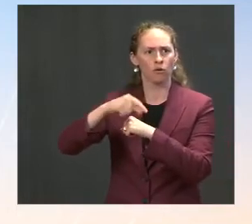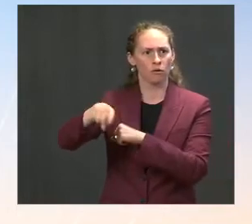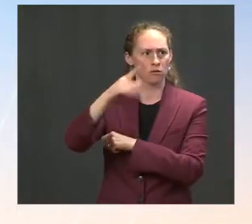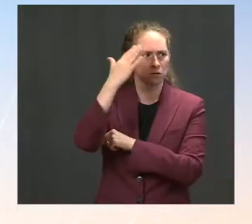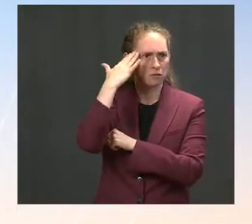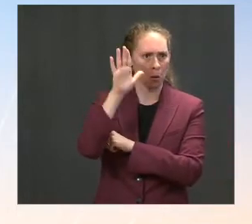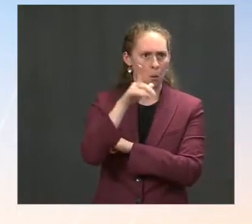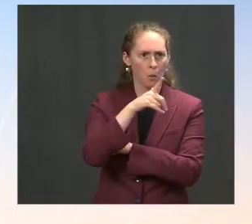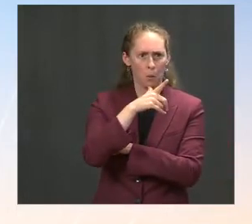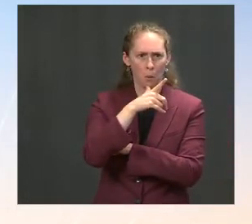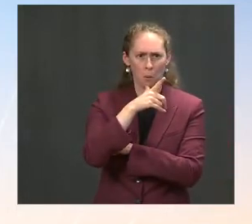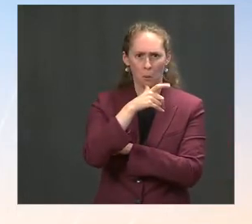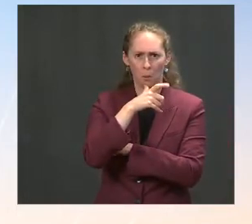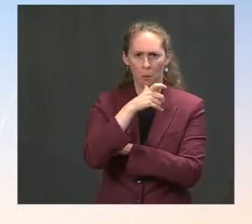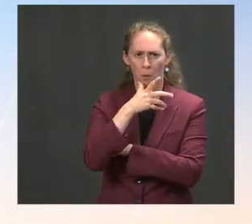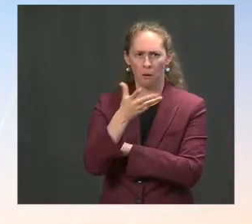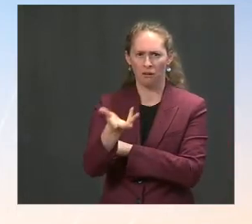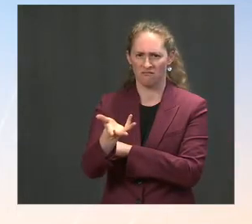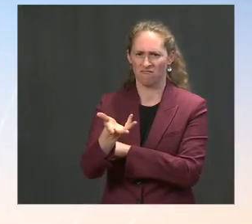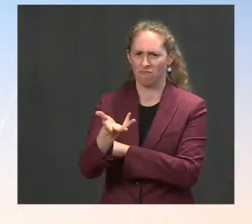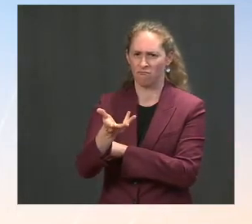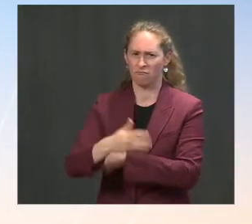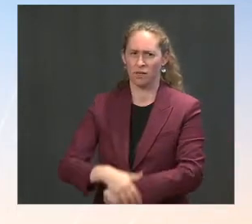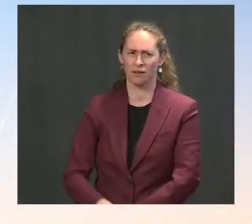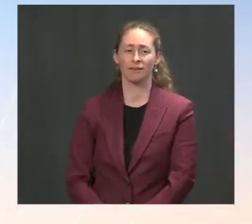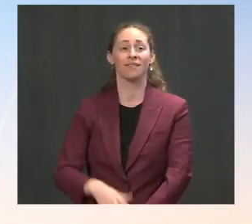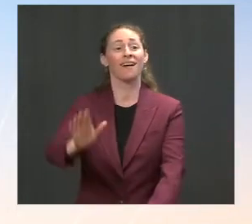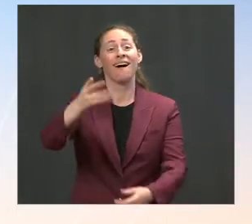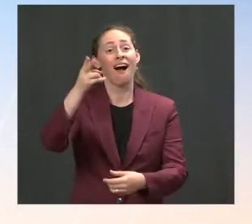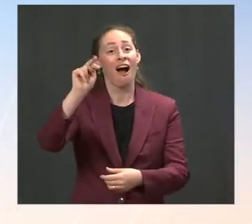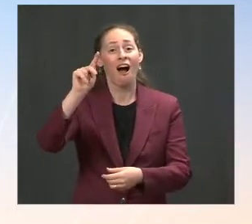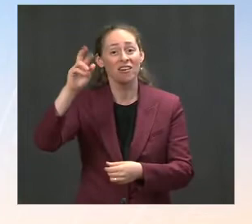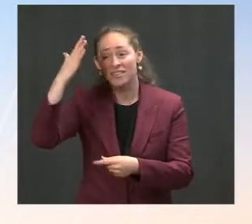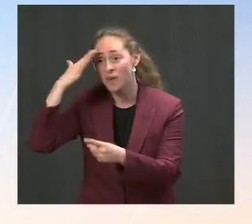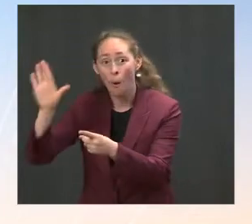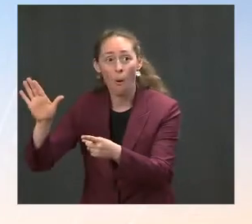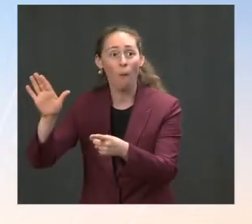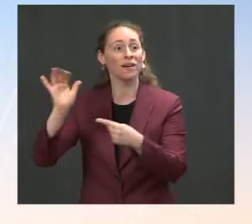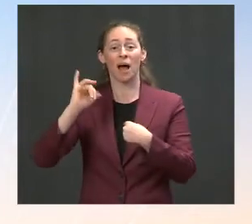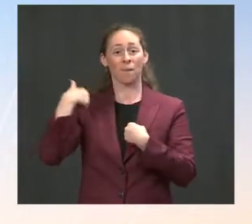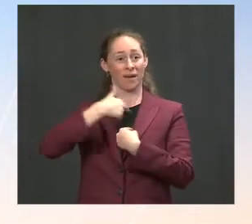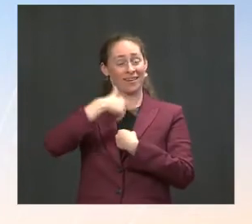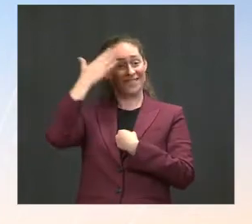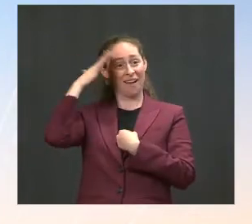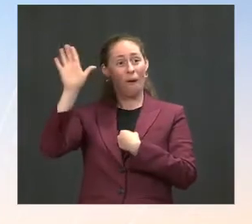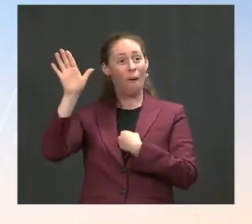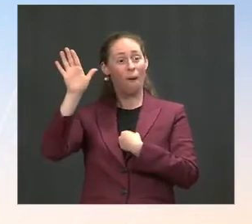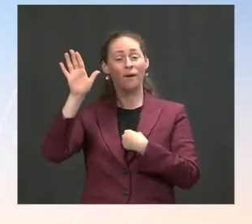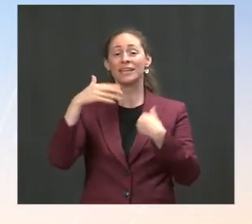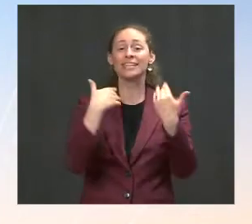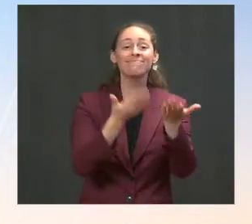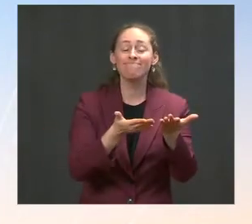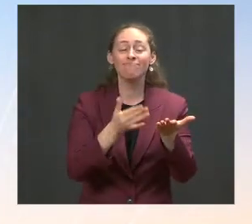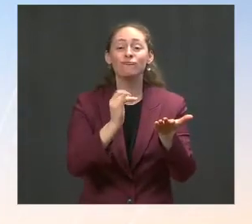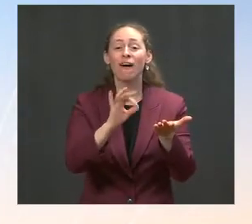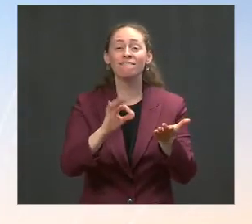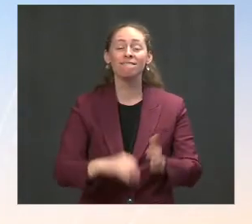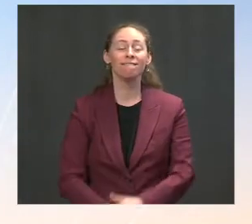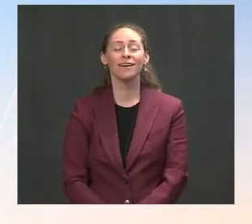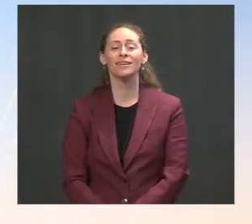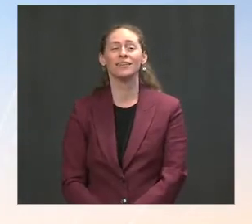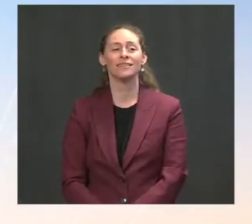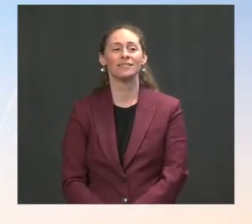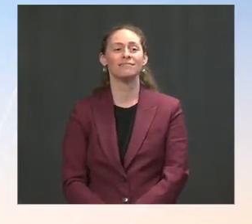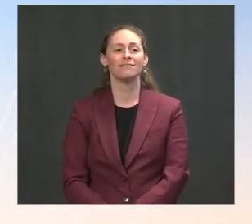who they are? He will not know, we will not know who purchases his art. Go ahead, Jeff. The president said